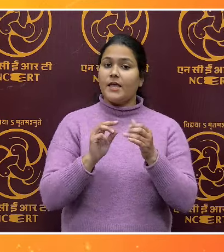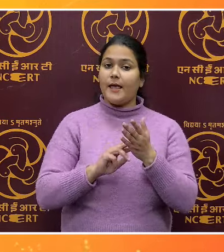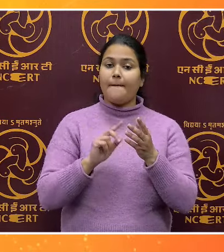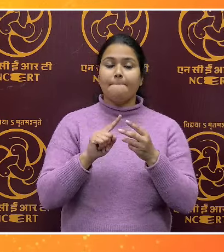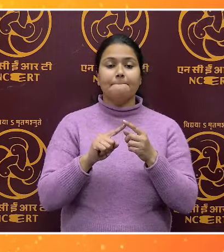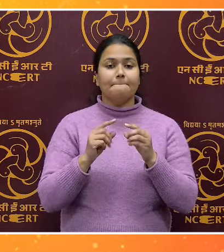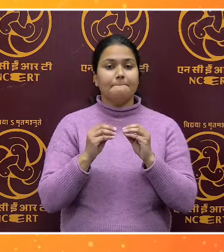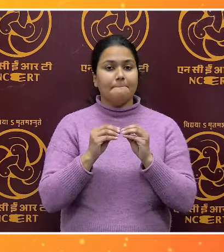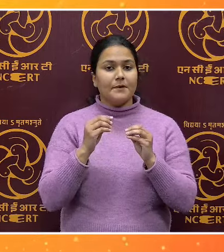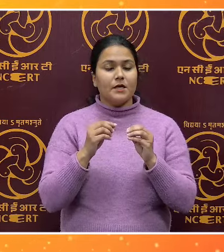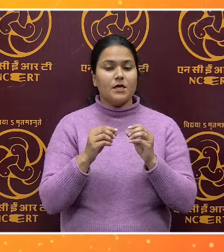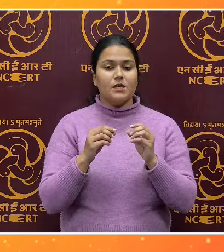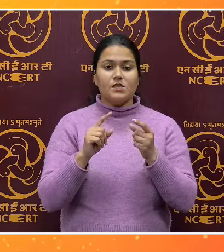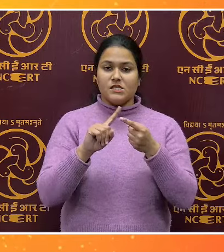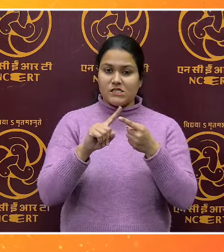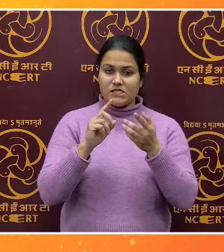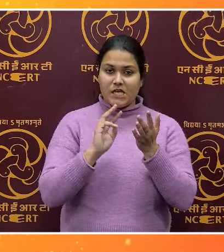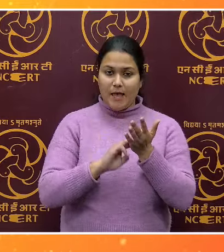similar way.